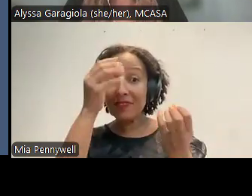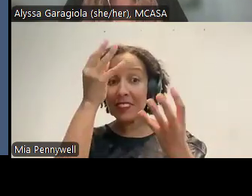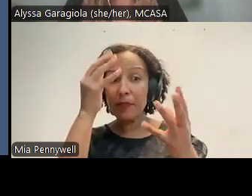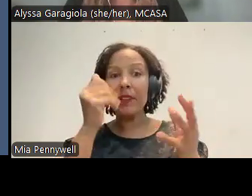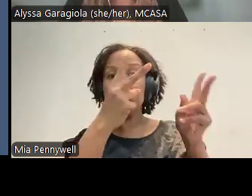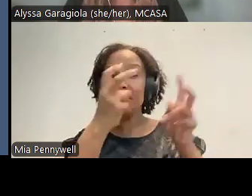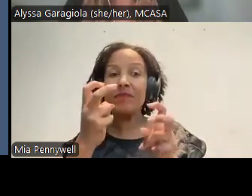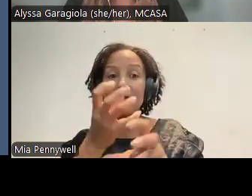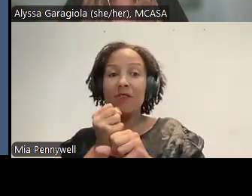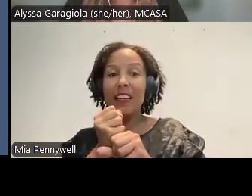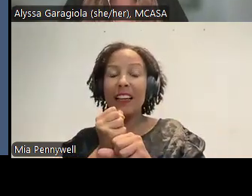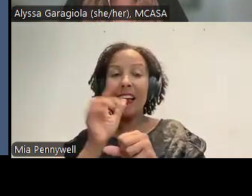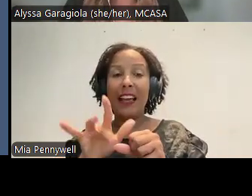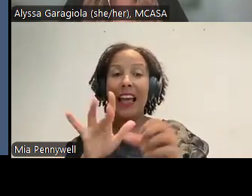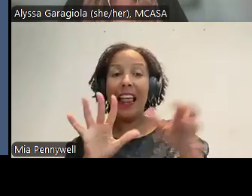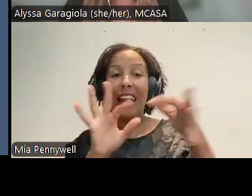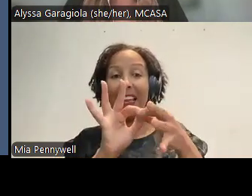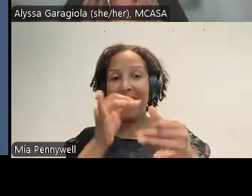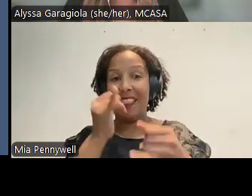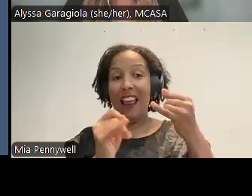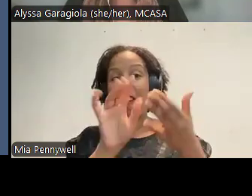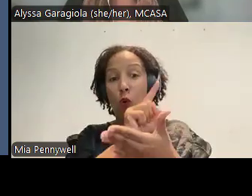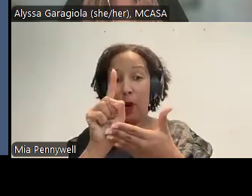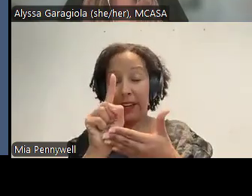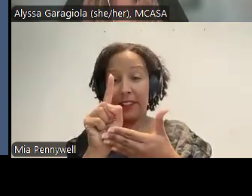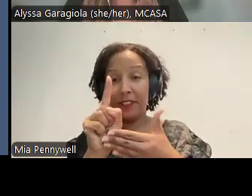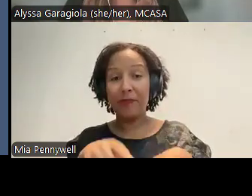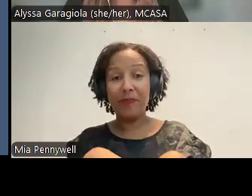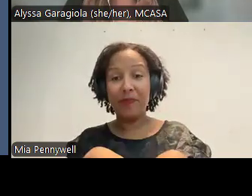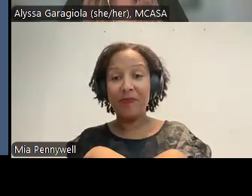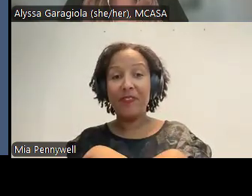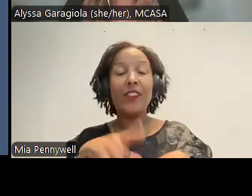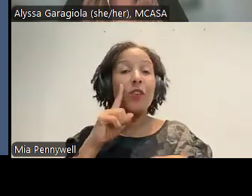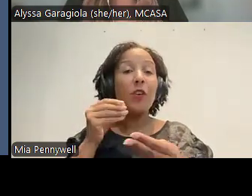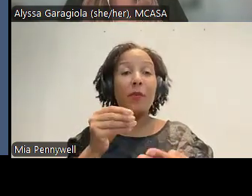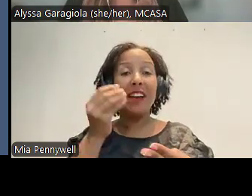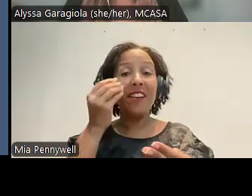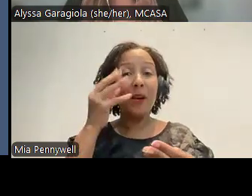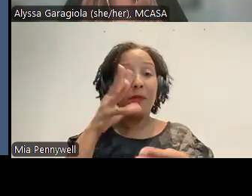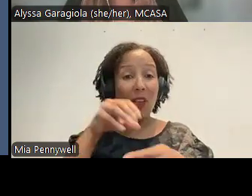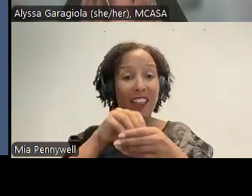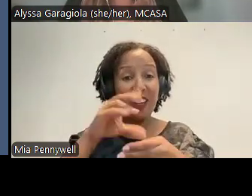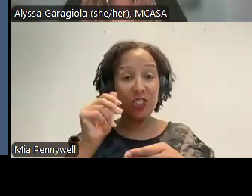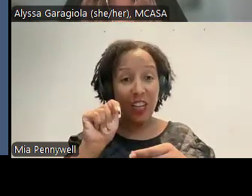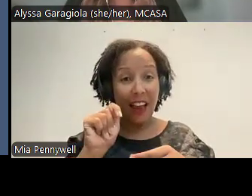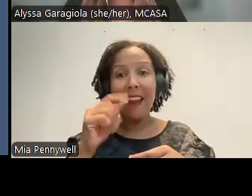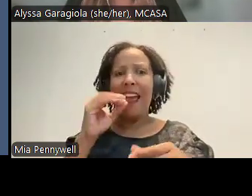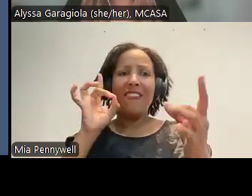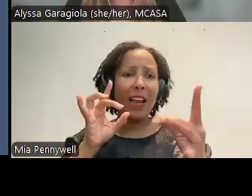an anonymous evaluation link into the chat. We greatly appreciate all feedback as we are constantly striving to